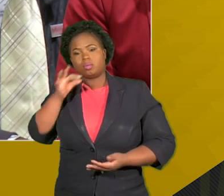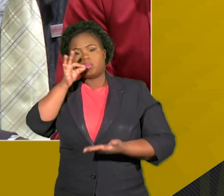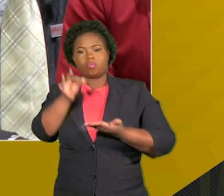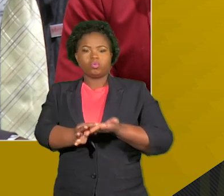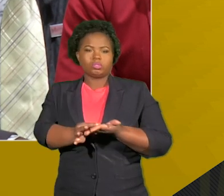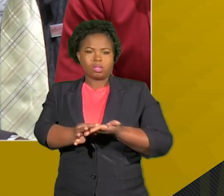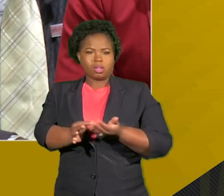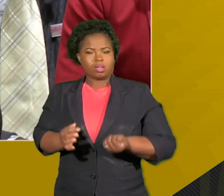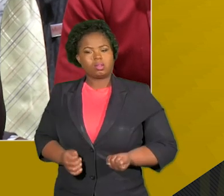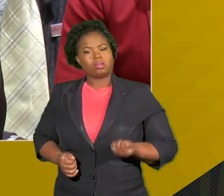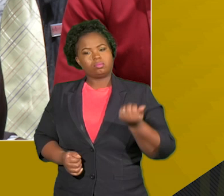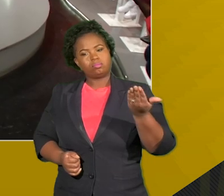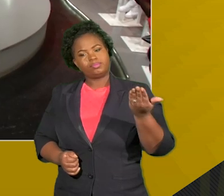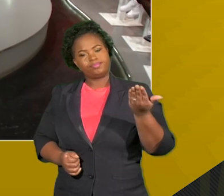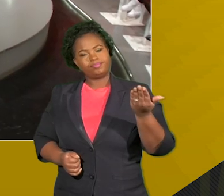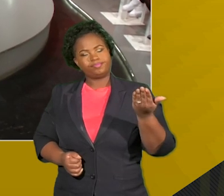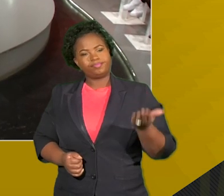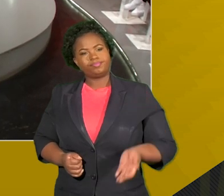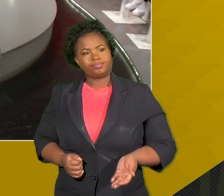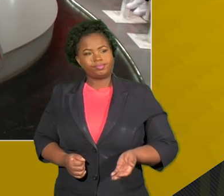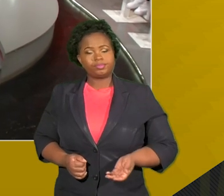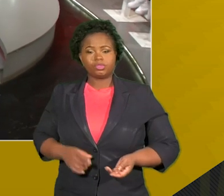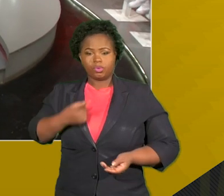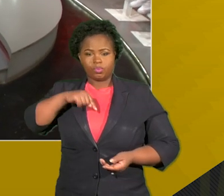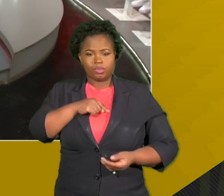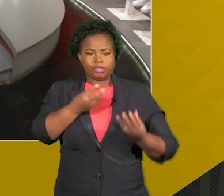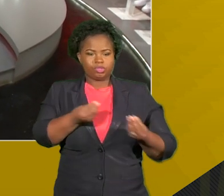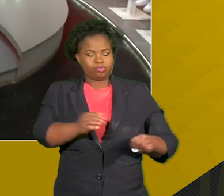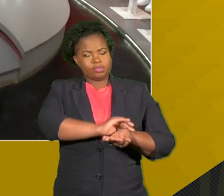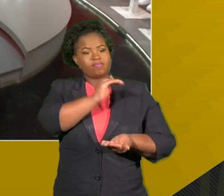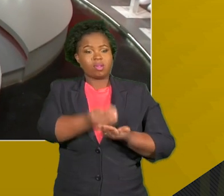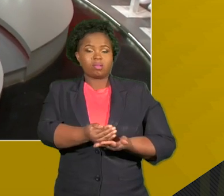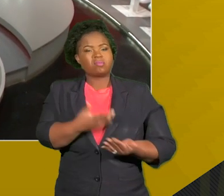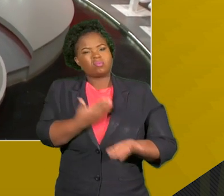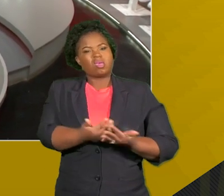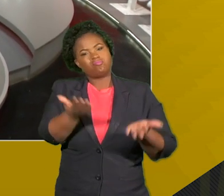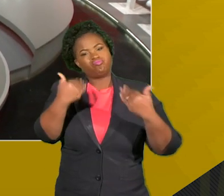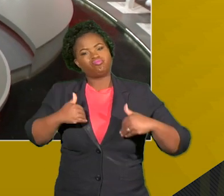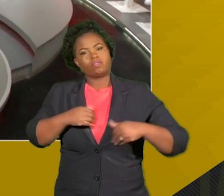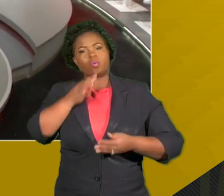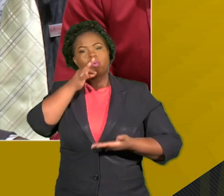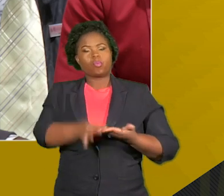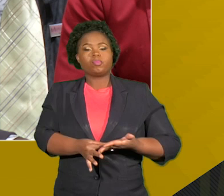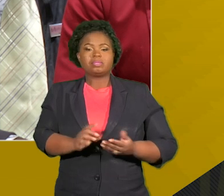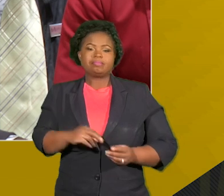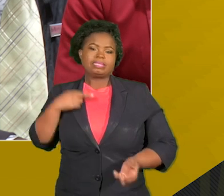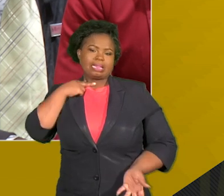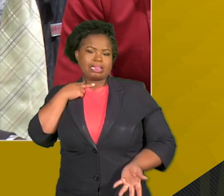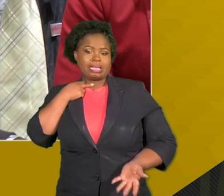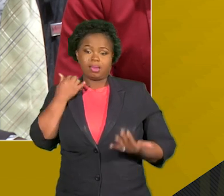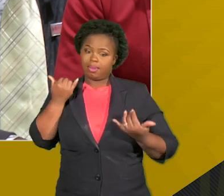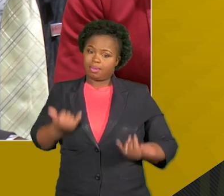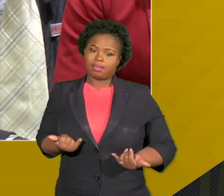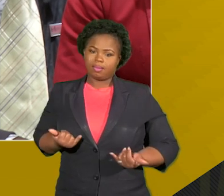proposal. The way we work as a children's fund, we do call for proposal. So unfortunately now,